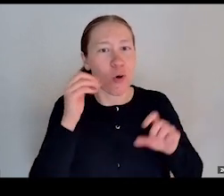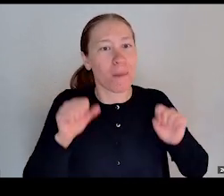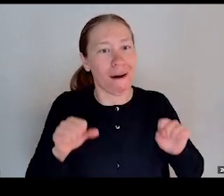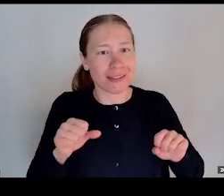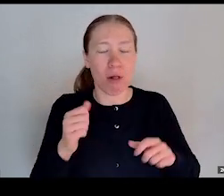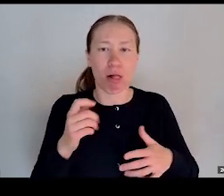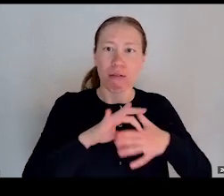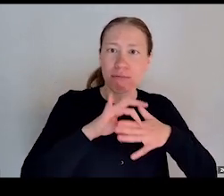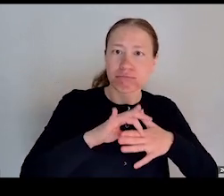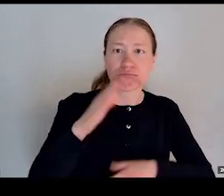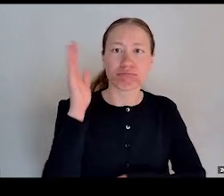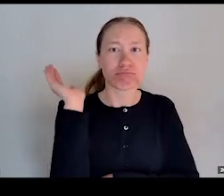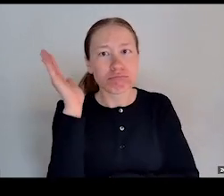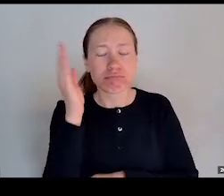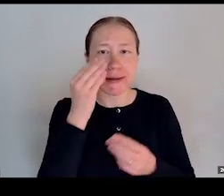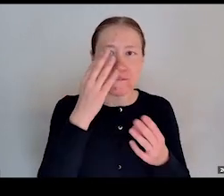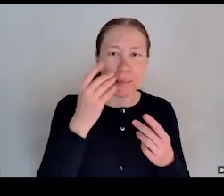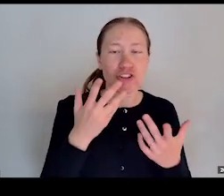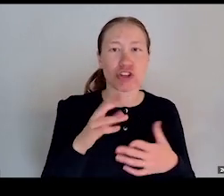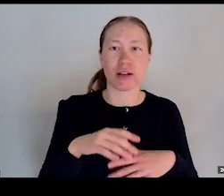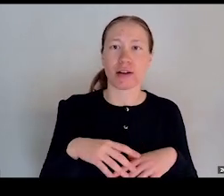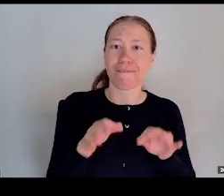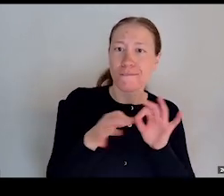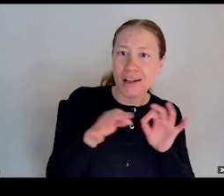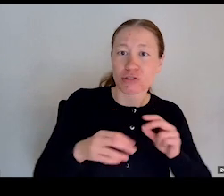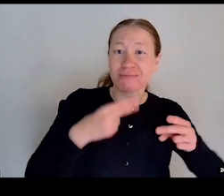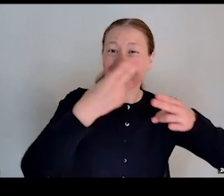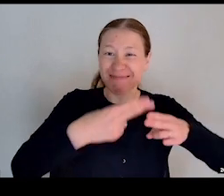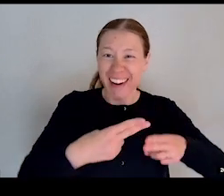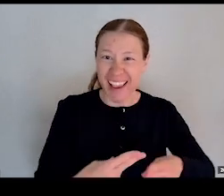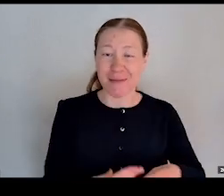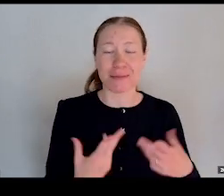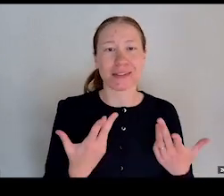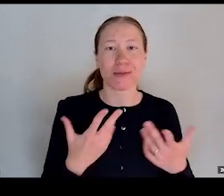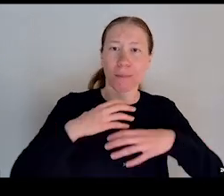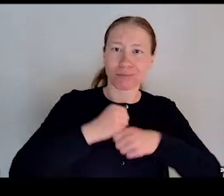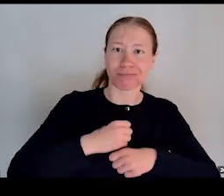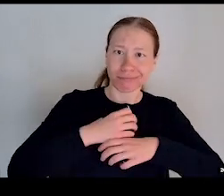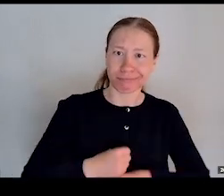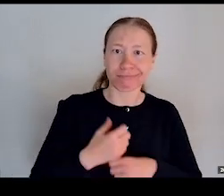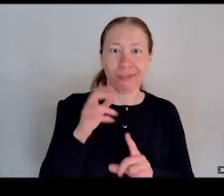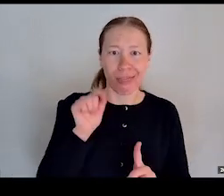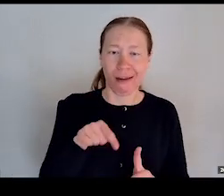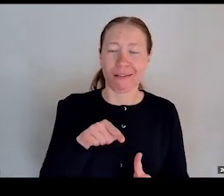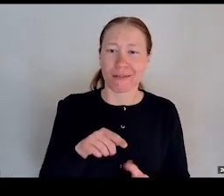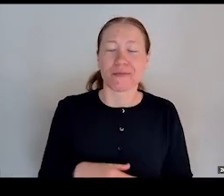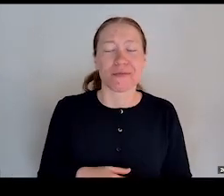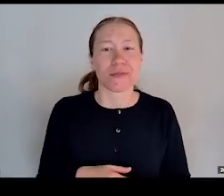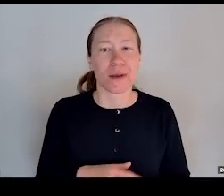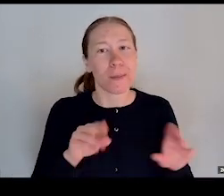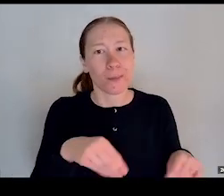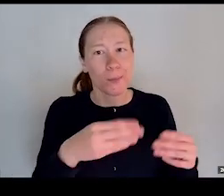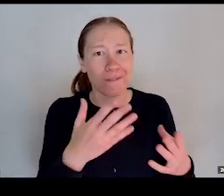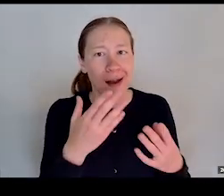potential content that will be discussed, phrases, names of individuals, or acronyms. It may give